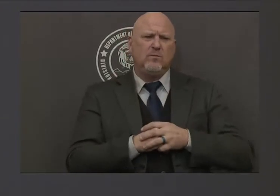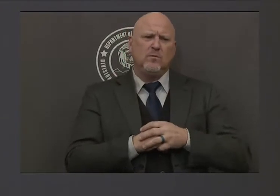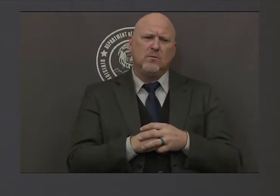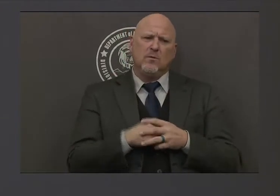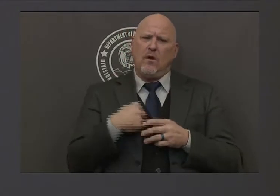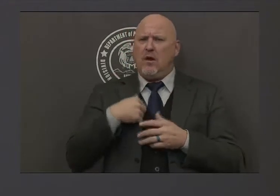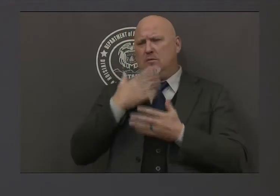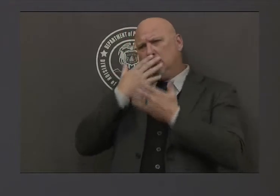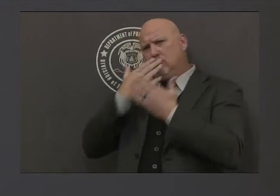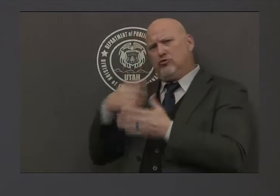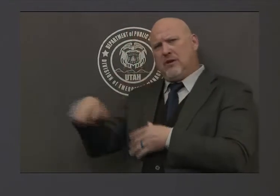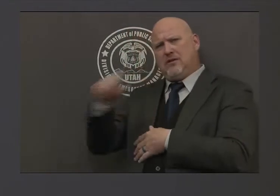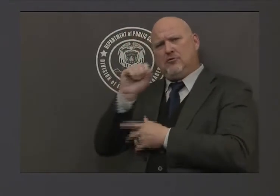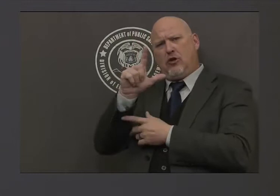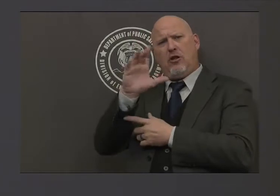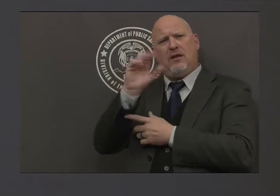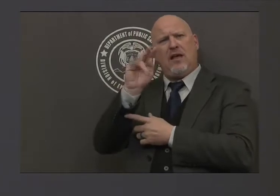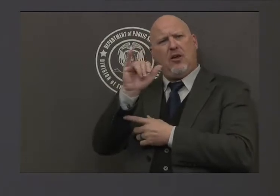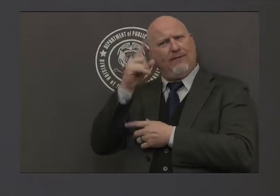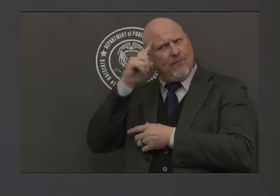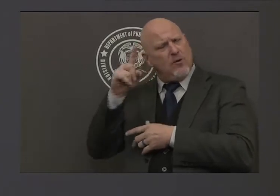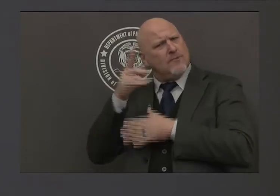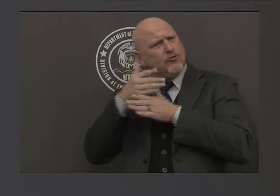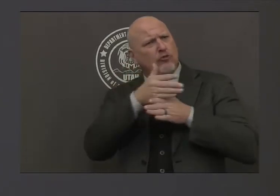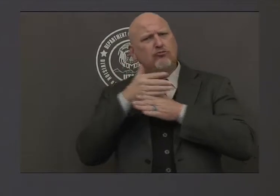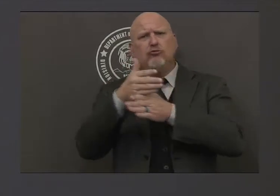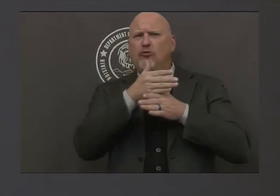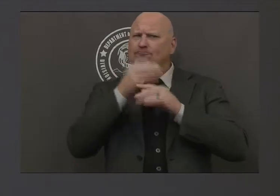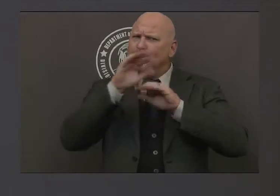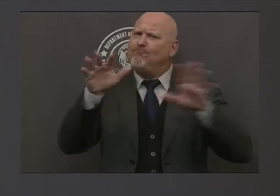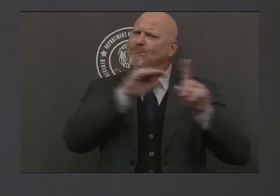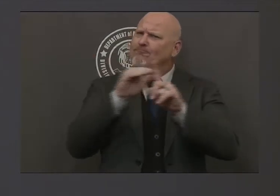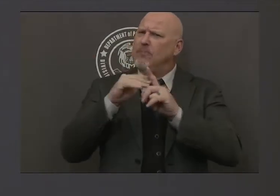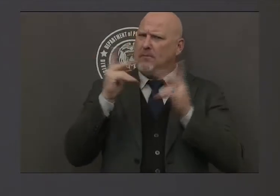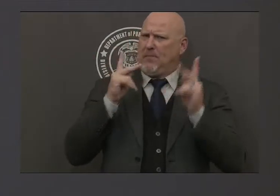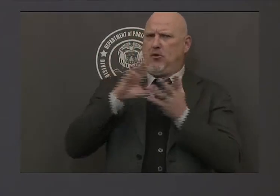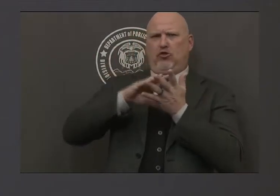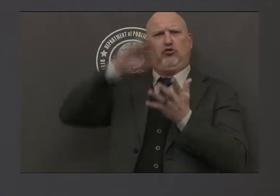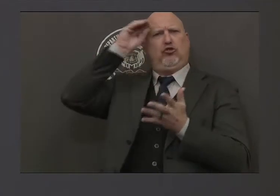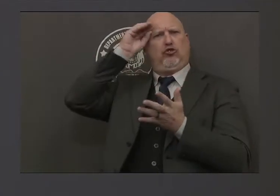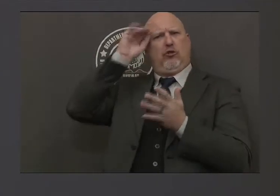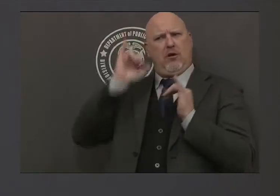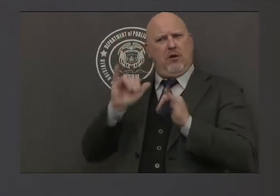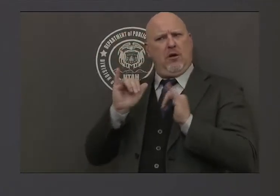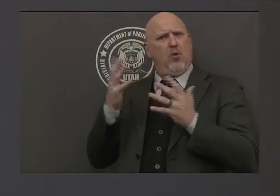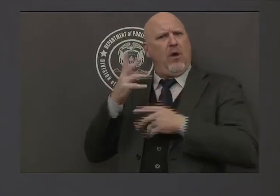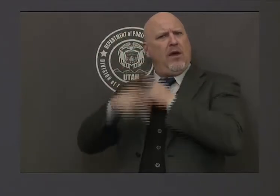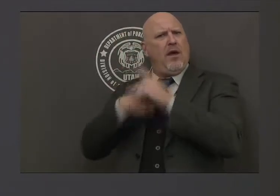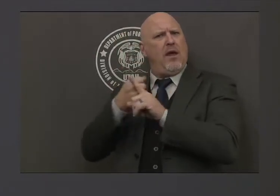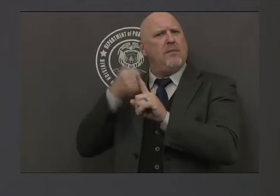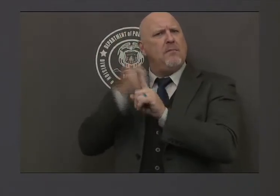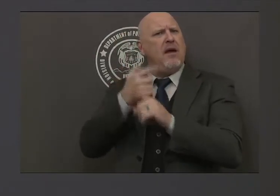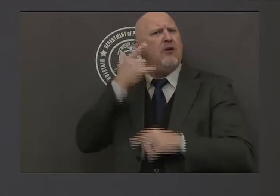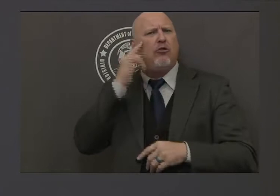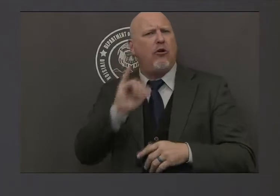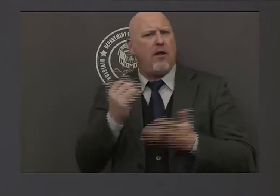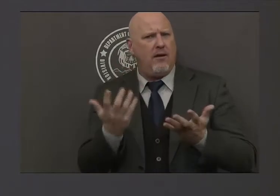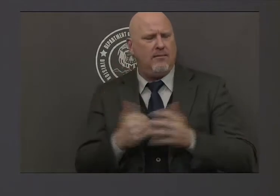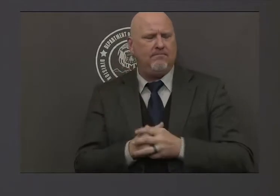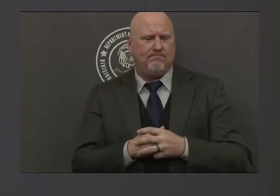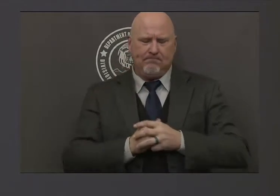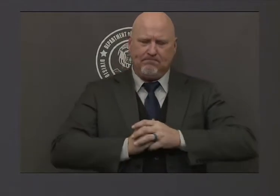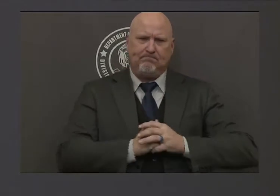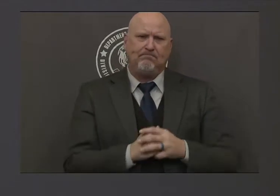their work in trying to help us all become better informed. Last but not least, again, we just mentioned something today about what we're